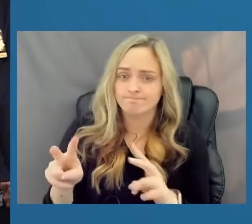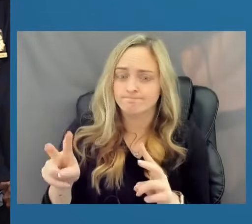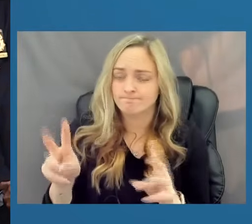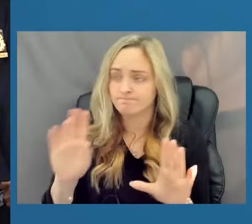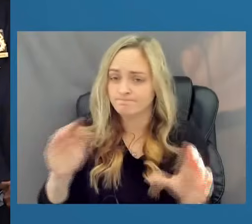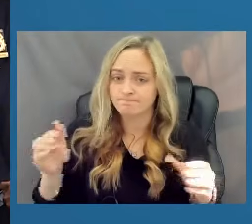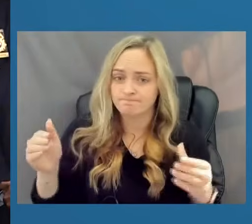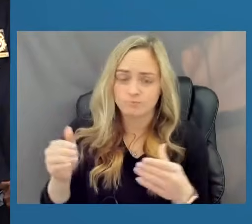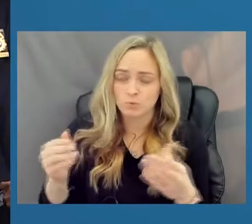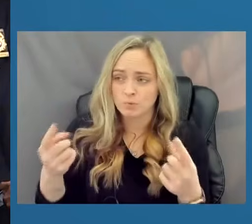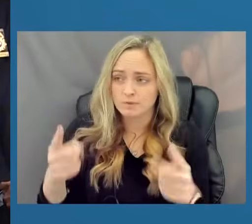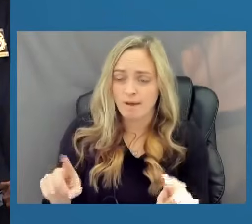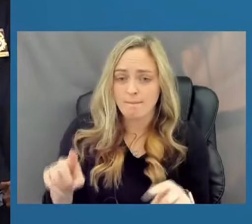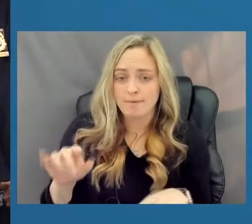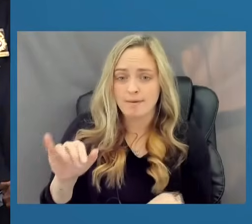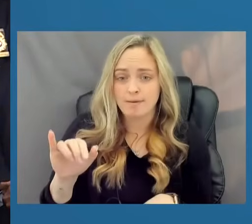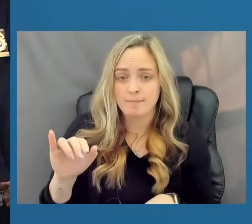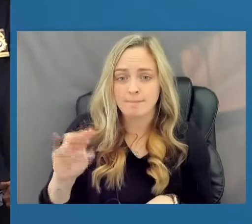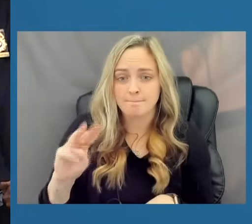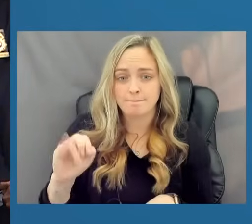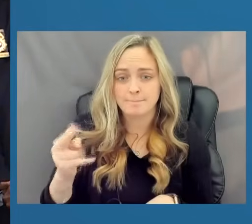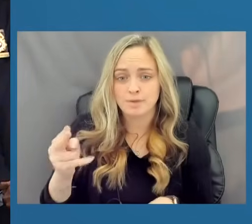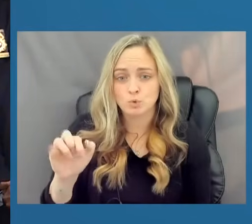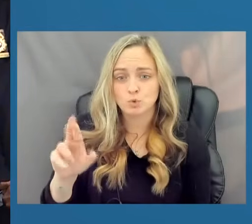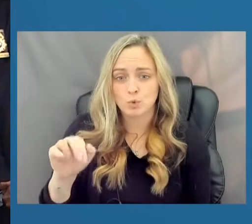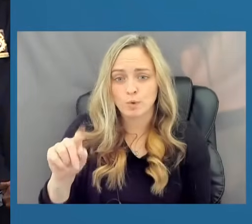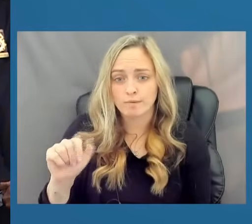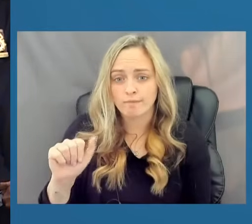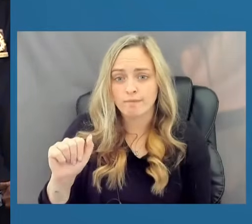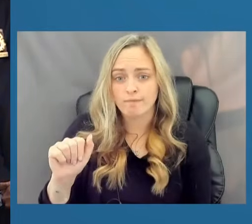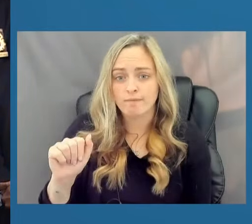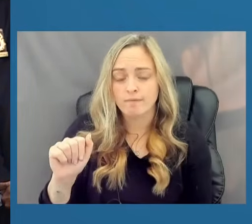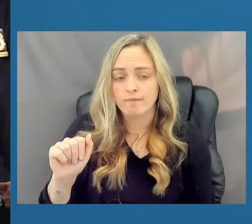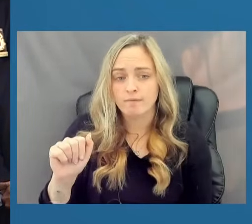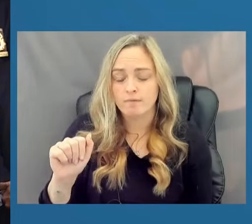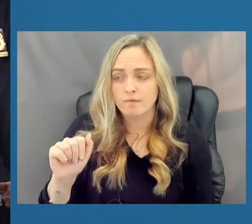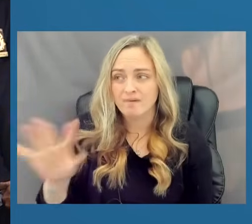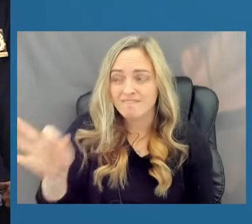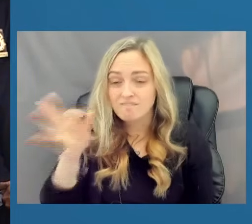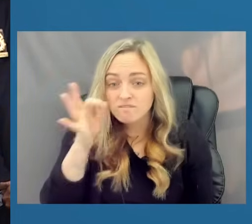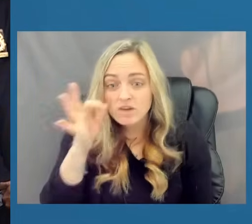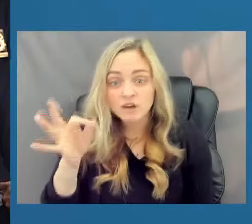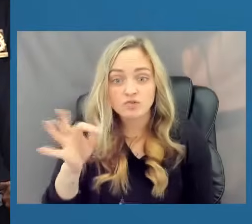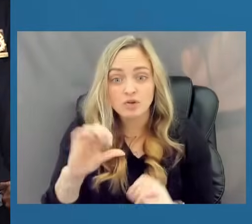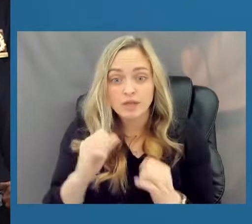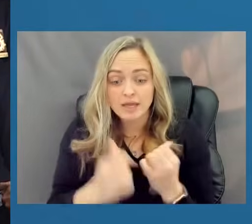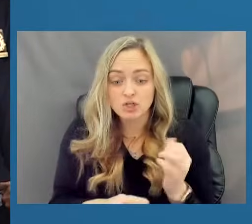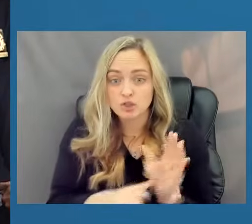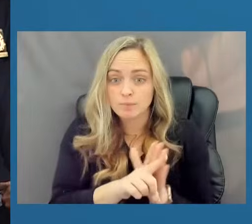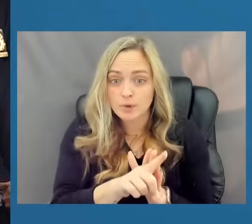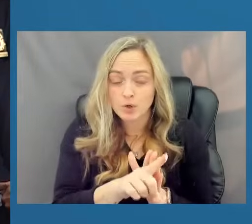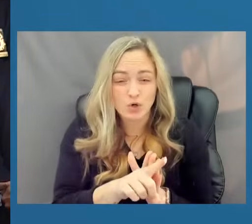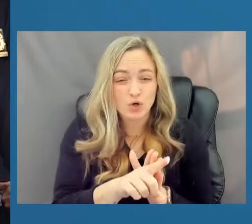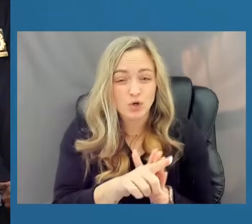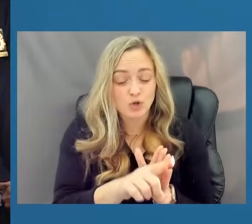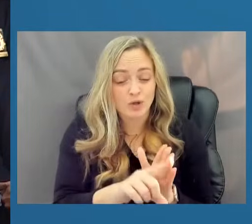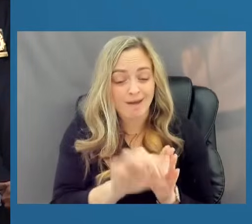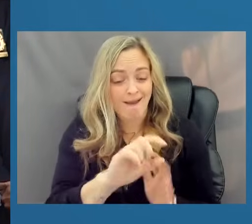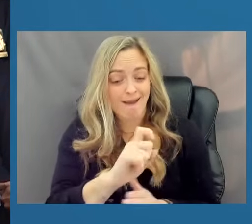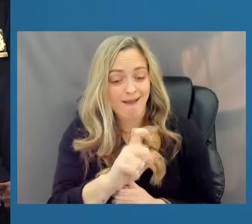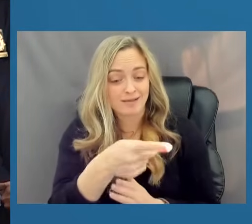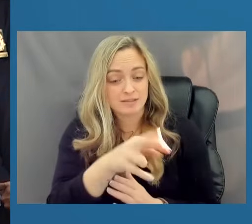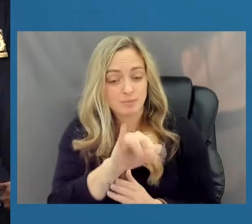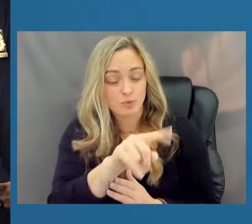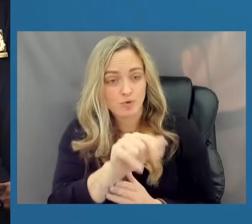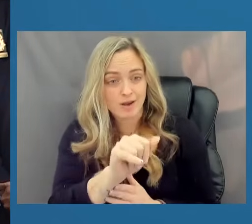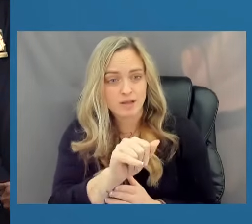streets of Minneapolis, where federal agents murdered Alex Preddy, 37-year-old American